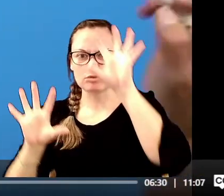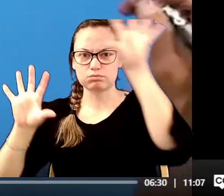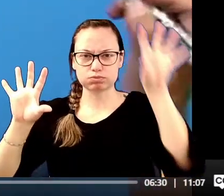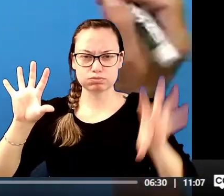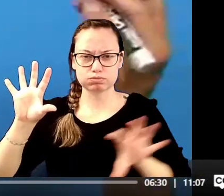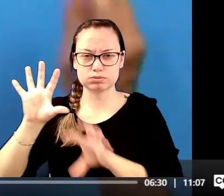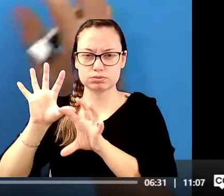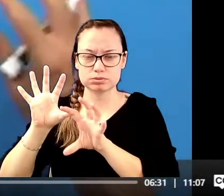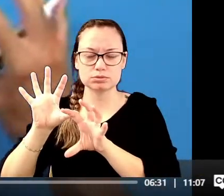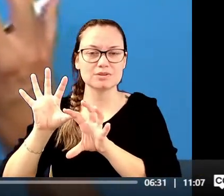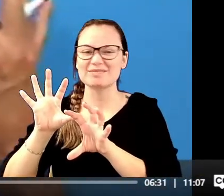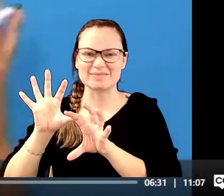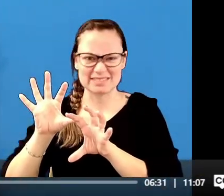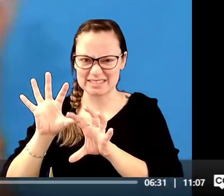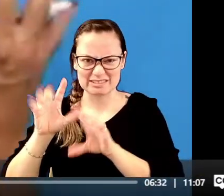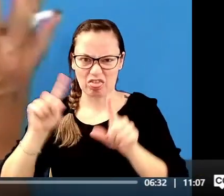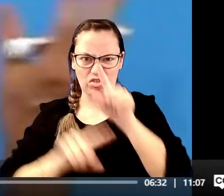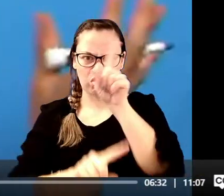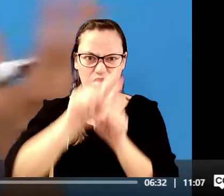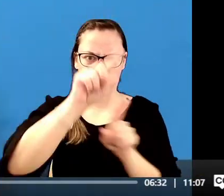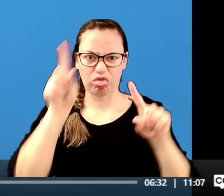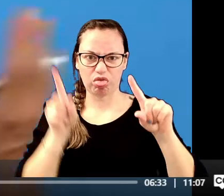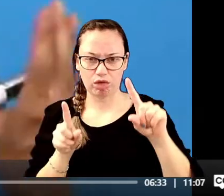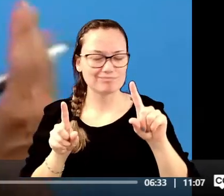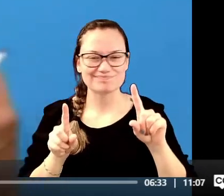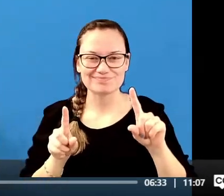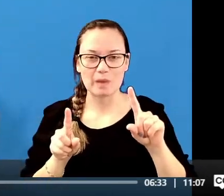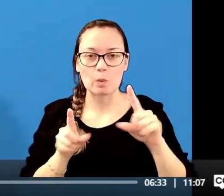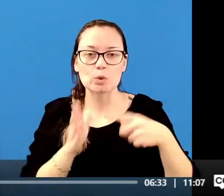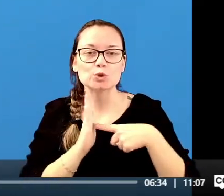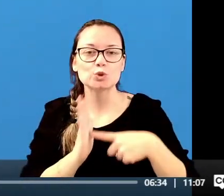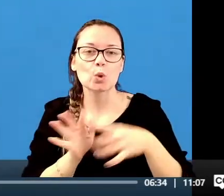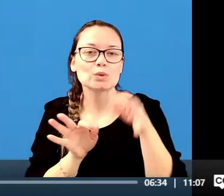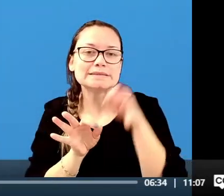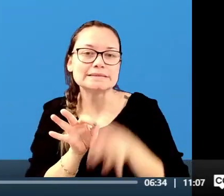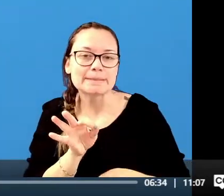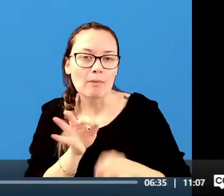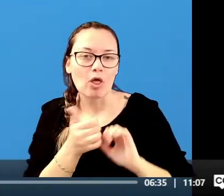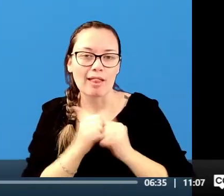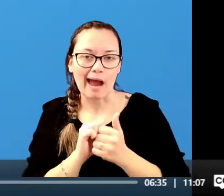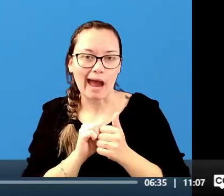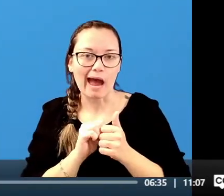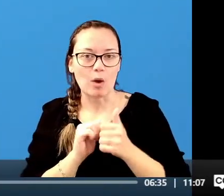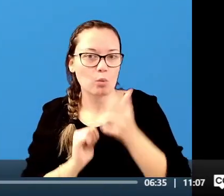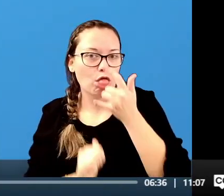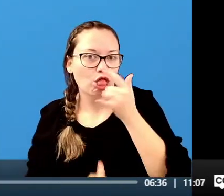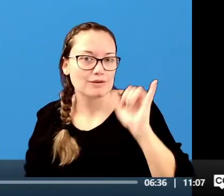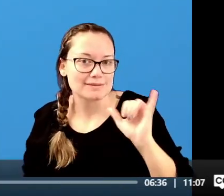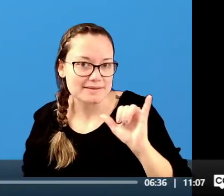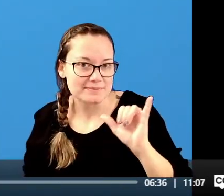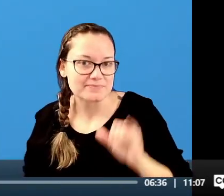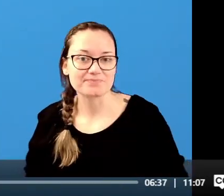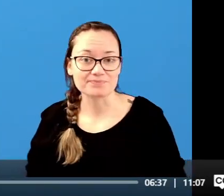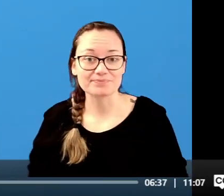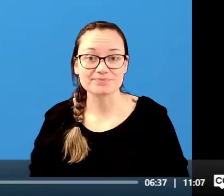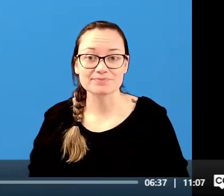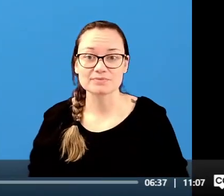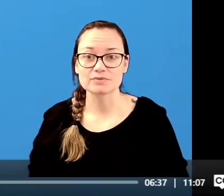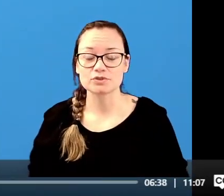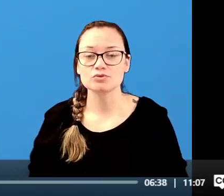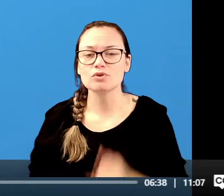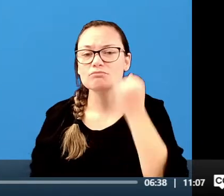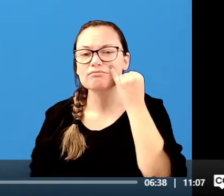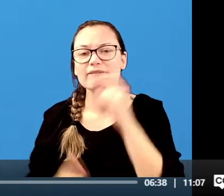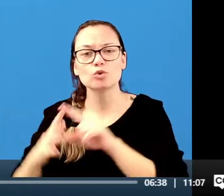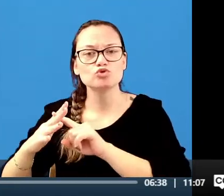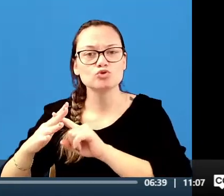So I'm going to keep it pretty simple, but just to kind of show you that movement and where the arrows are going. So we're going to start with some grass in